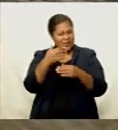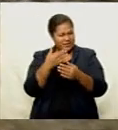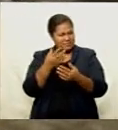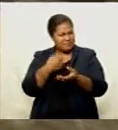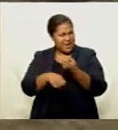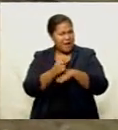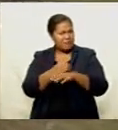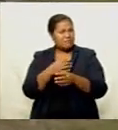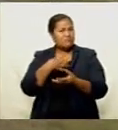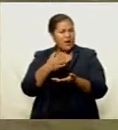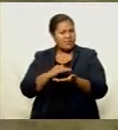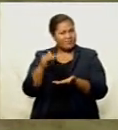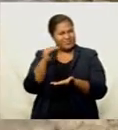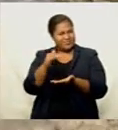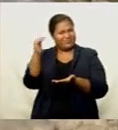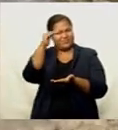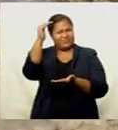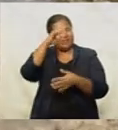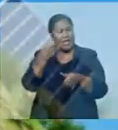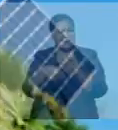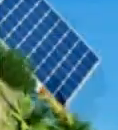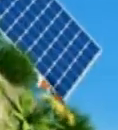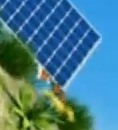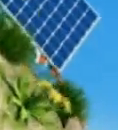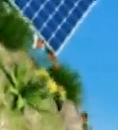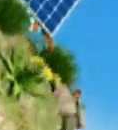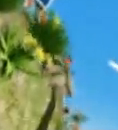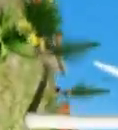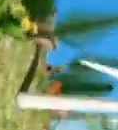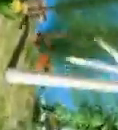been painstakingly built over decades.